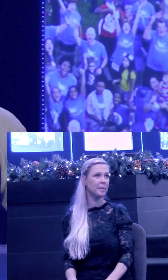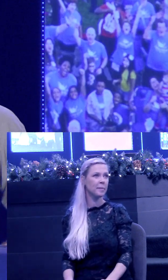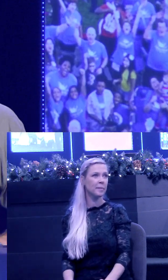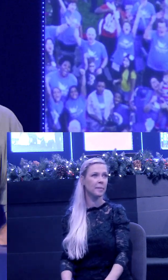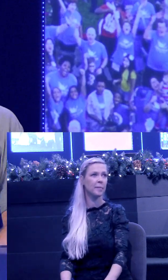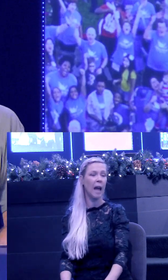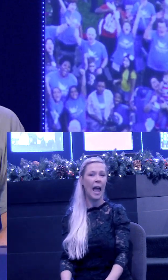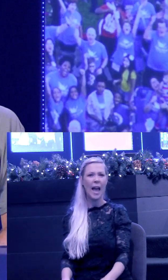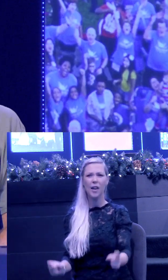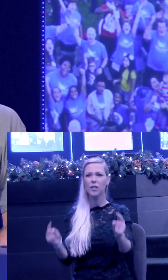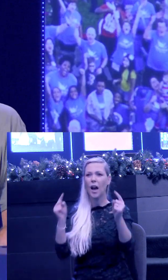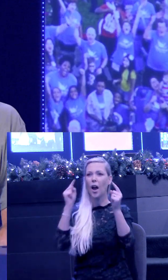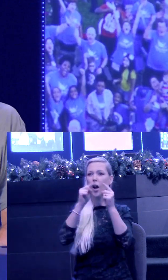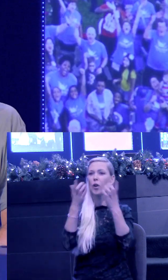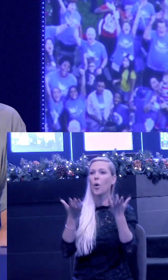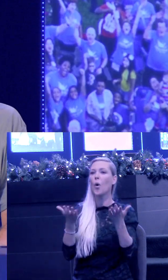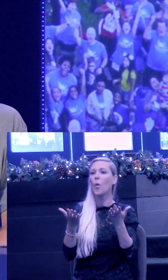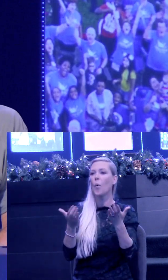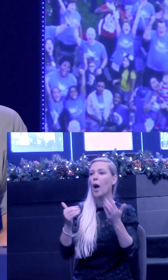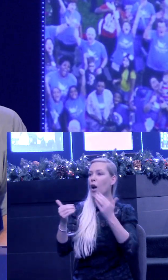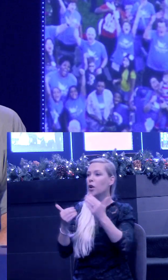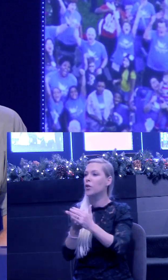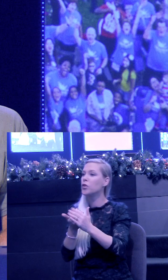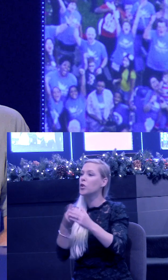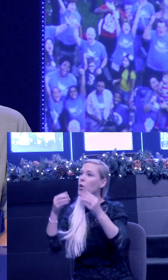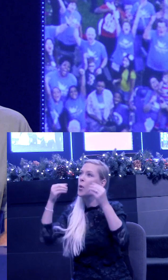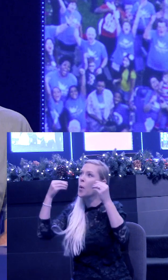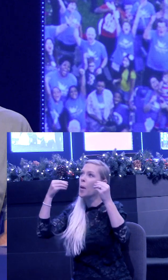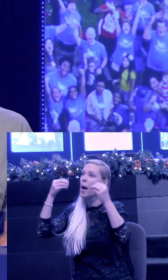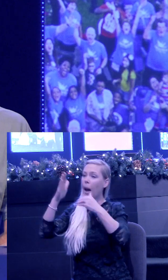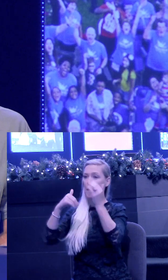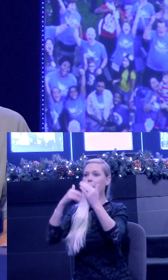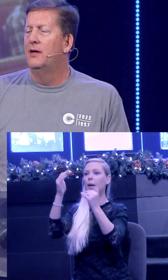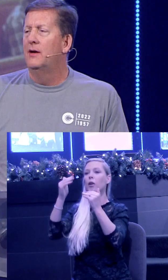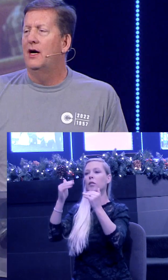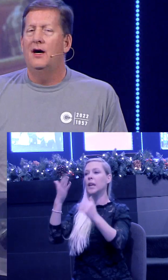And it was our goal when we moved into this building 15 years ago that